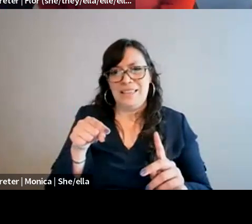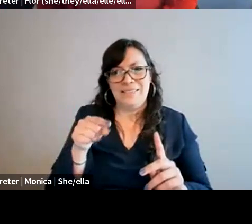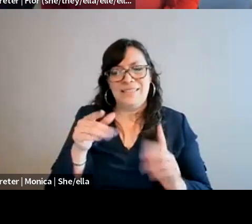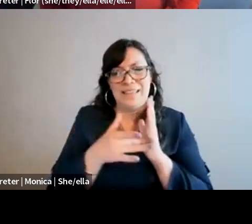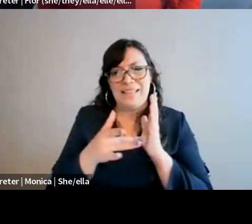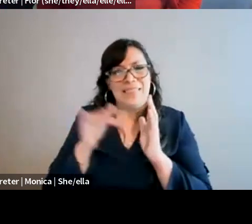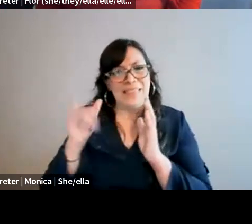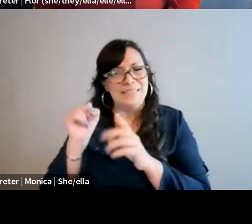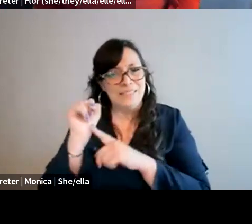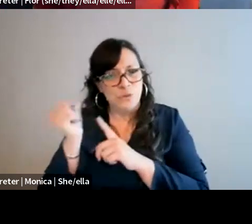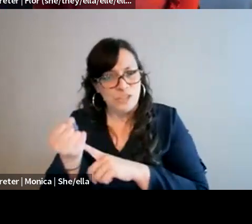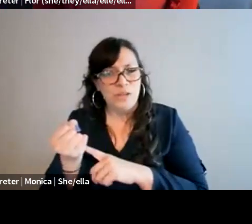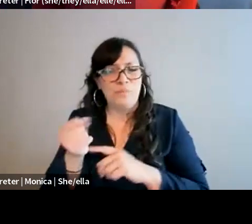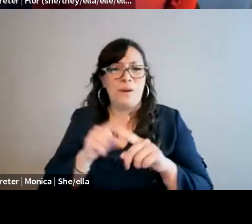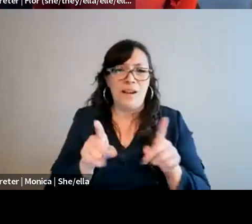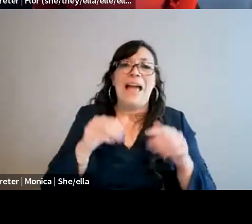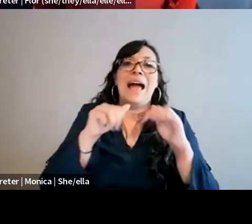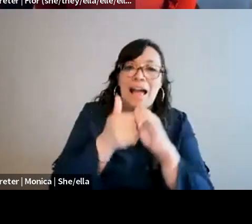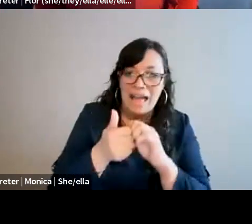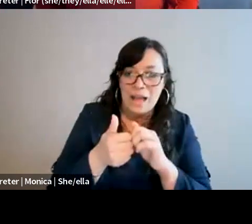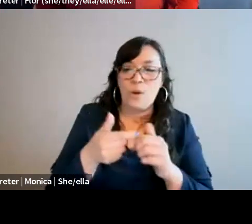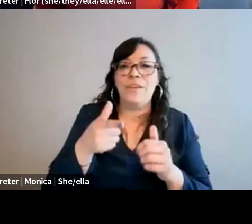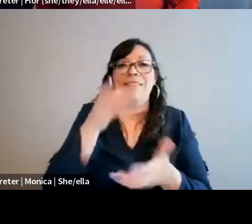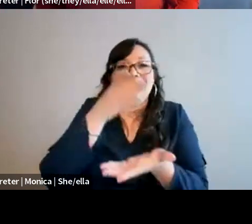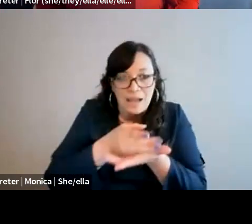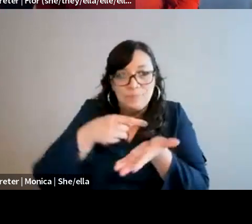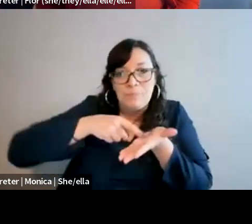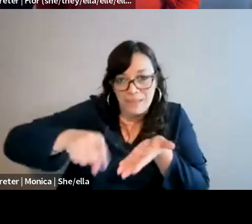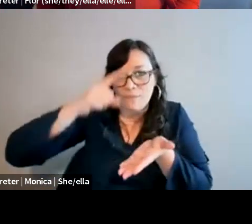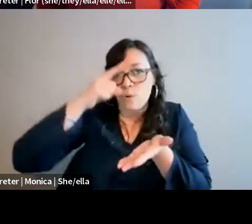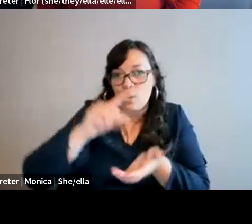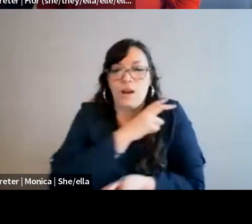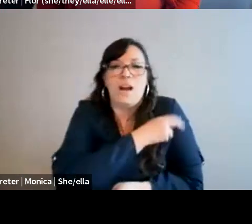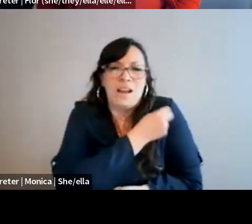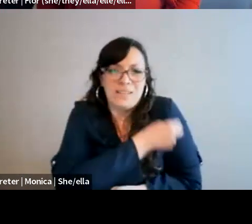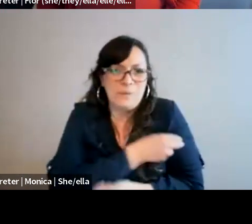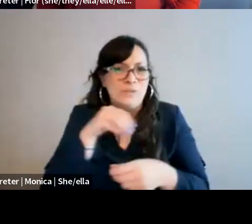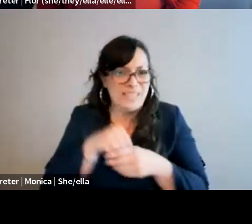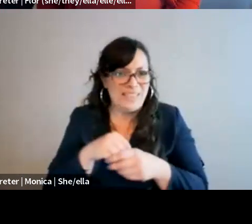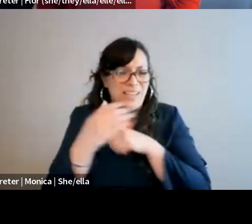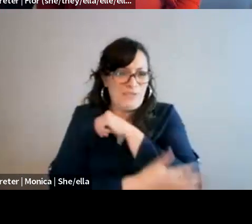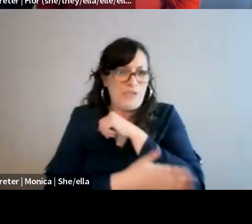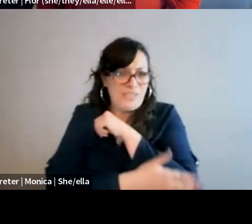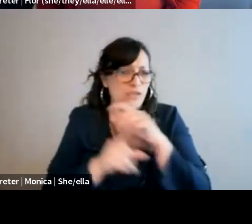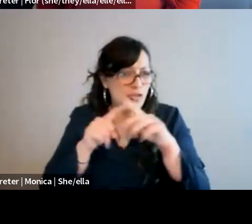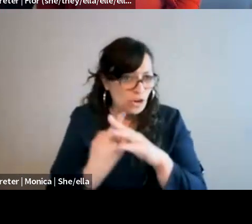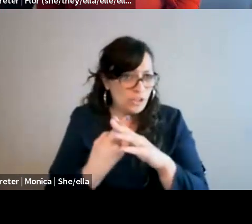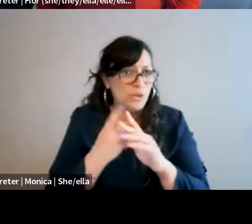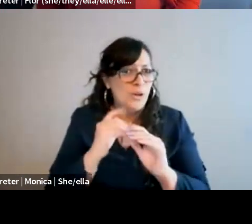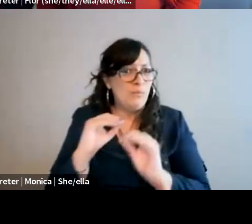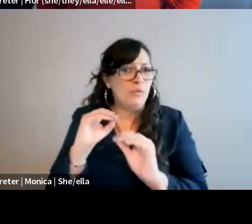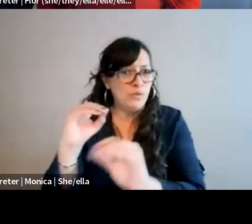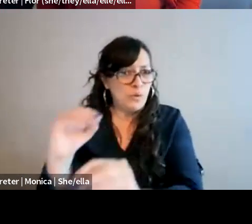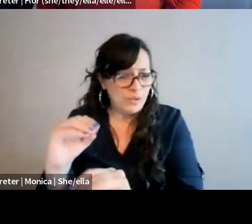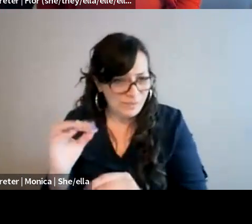in that sense, but was the way they stopped paying for hospitals in the country and started to move towards